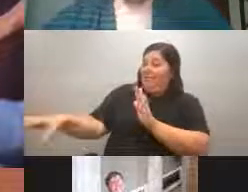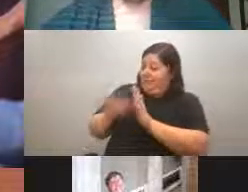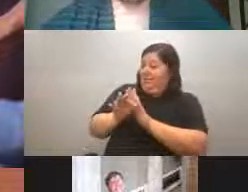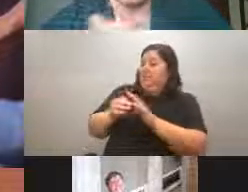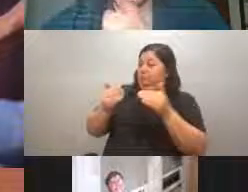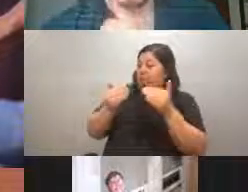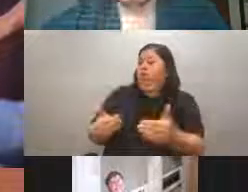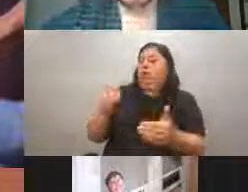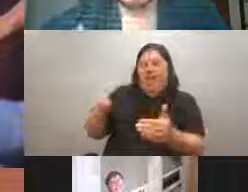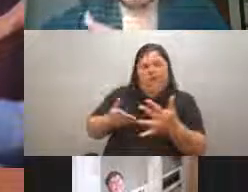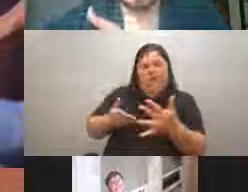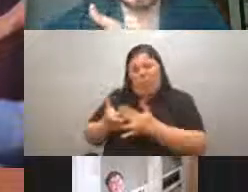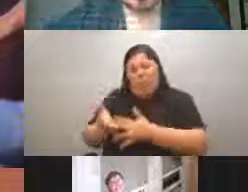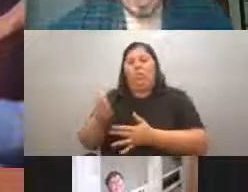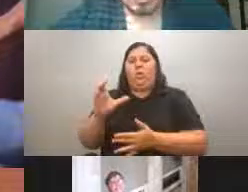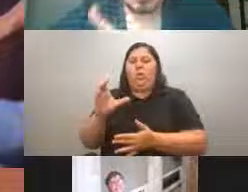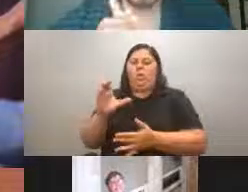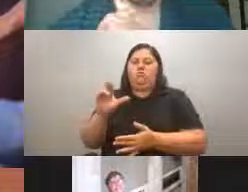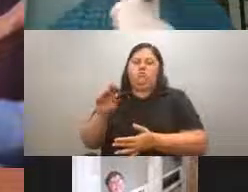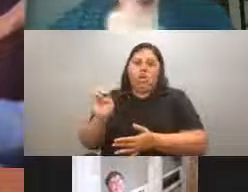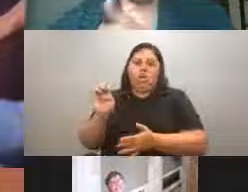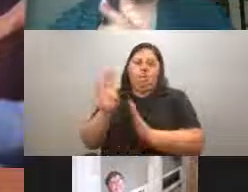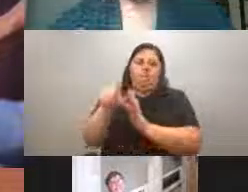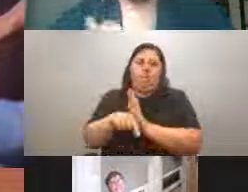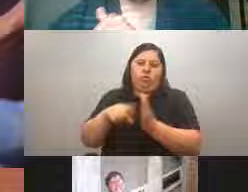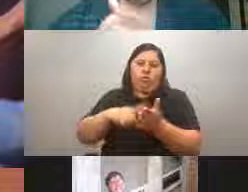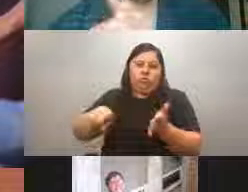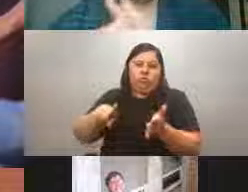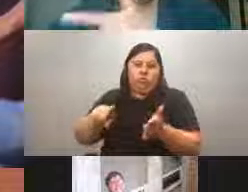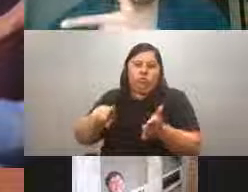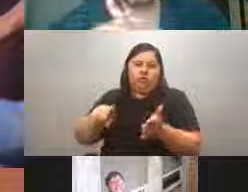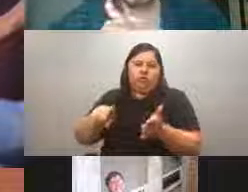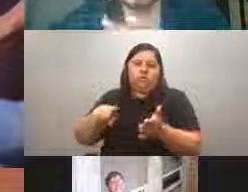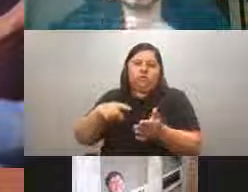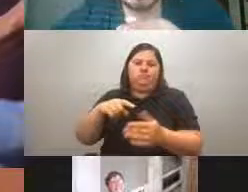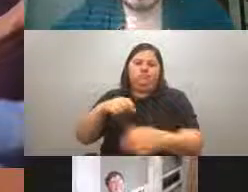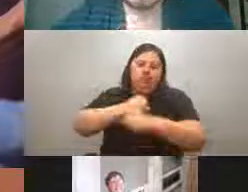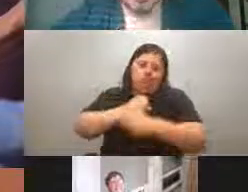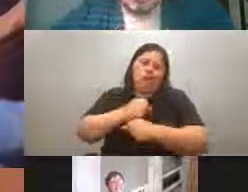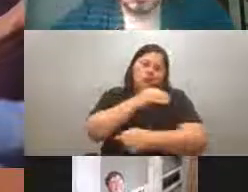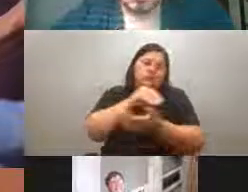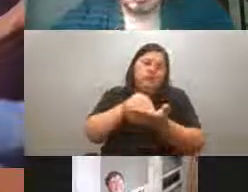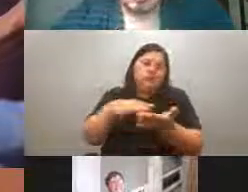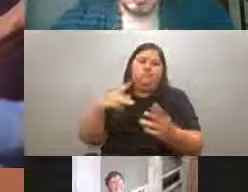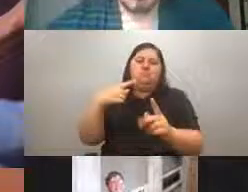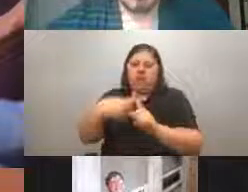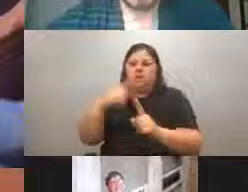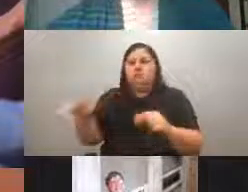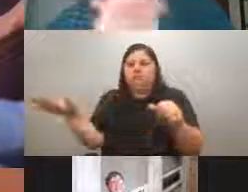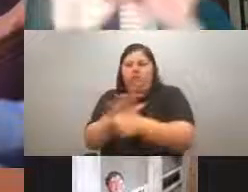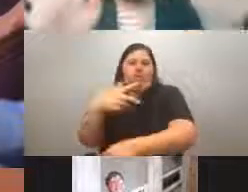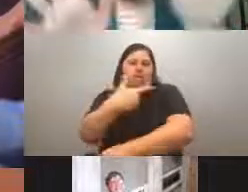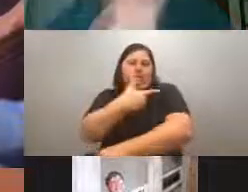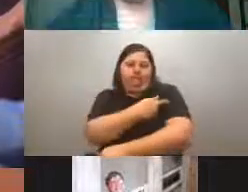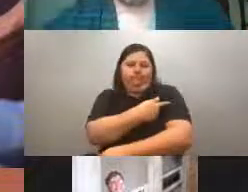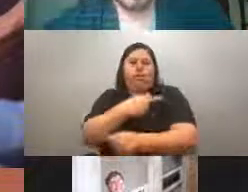will complete a criminal background check, because we're working with students, as well as being fully vaccinated against COVID. So